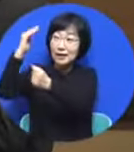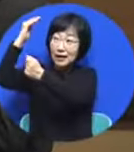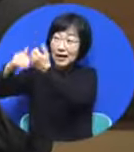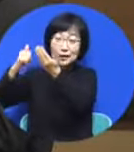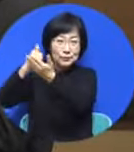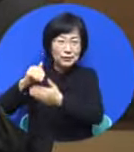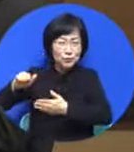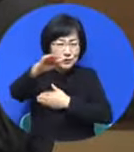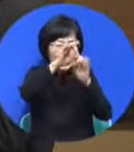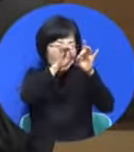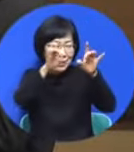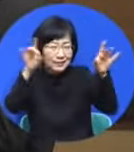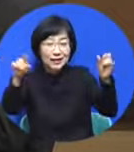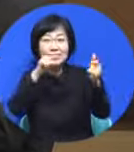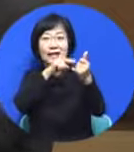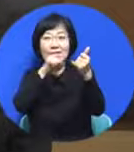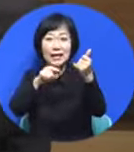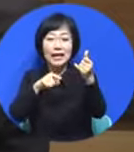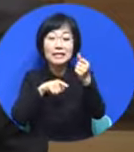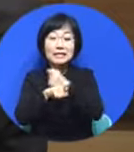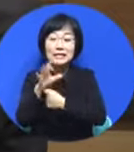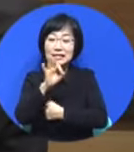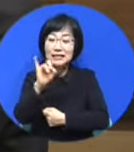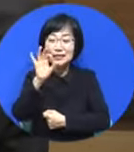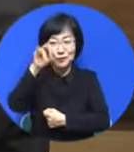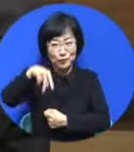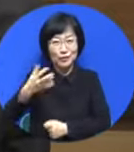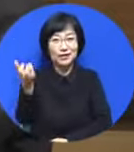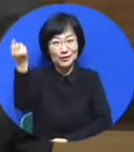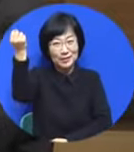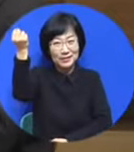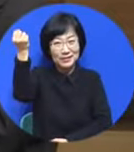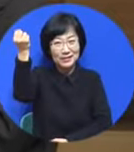But God is guiding you with a very important purpose.